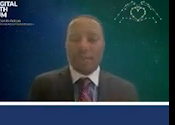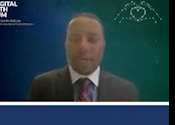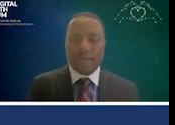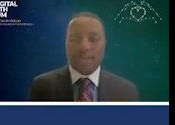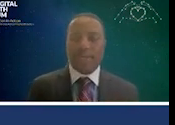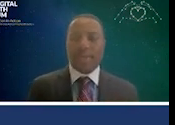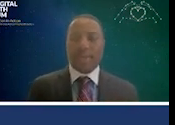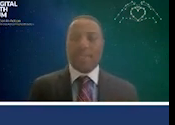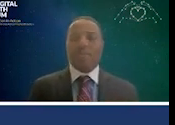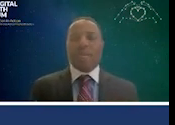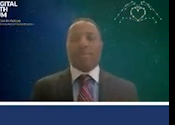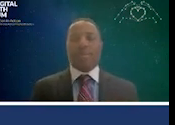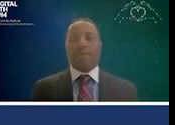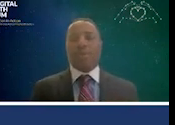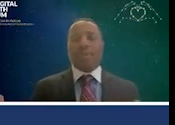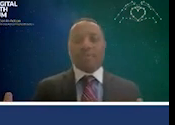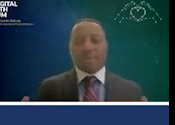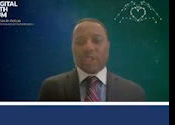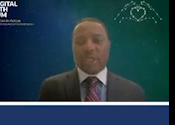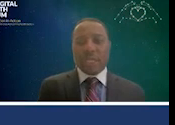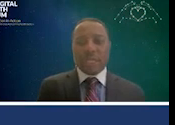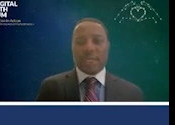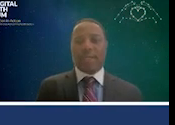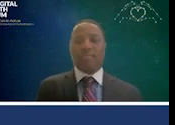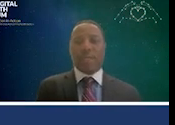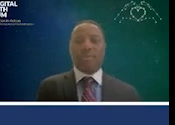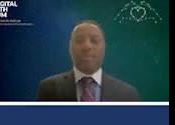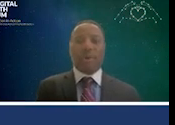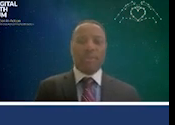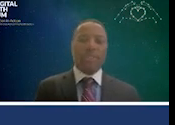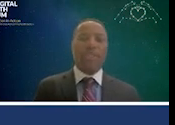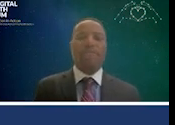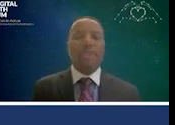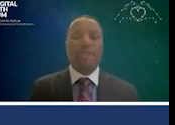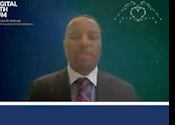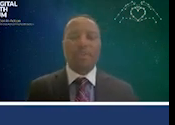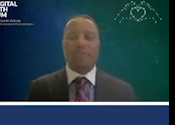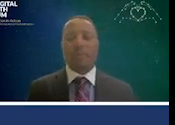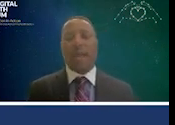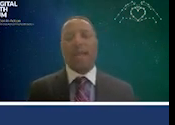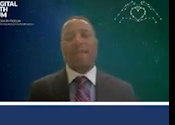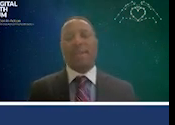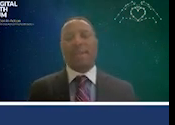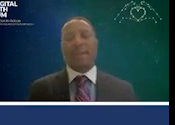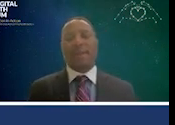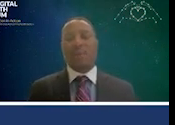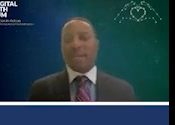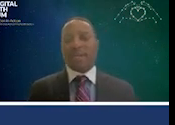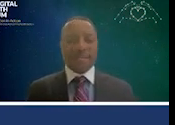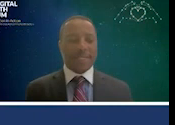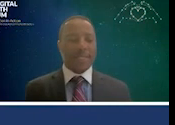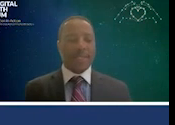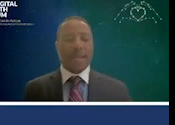electronic health record and be able to pull the information in and be able to also send information from that.